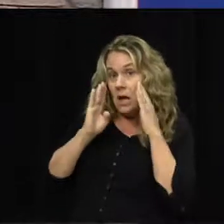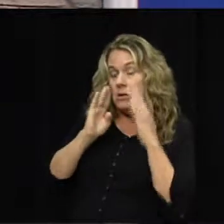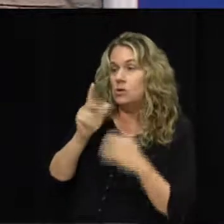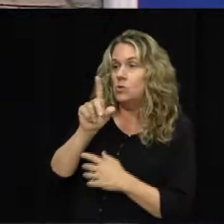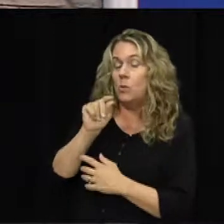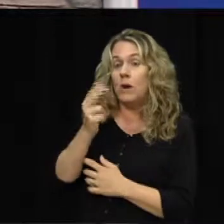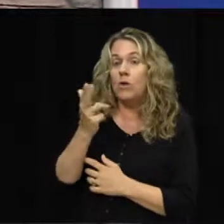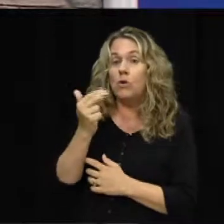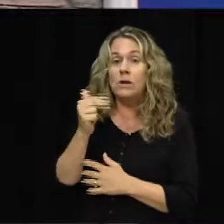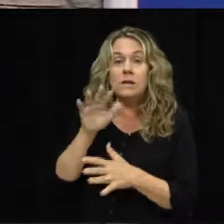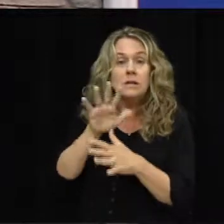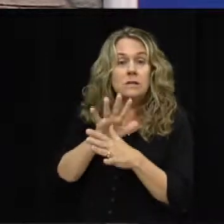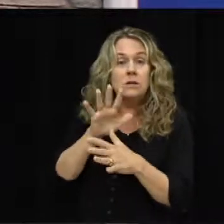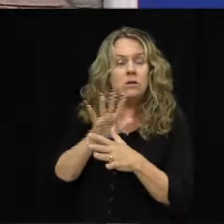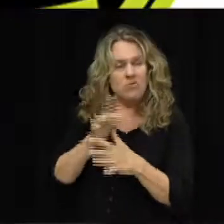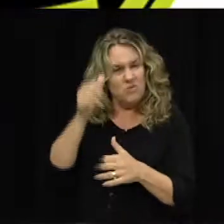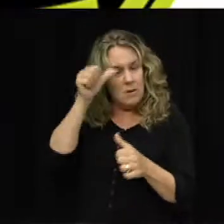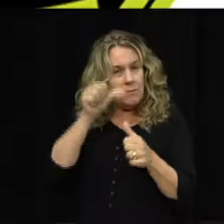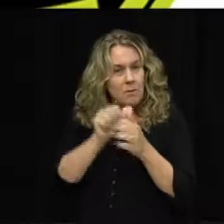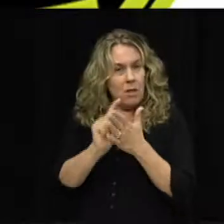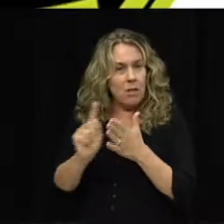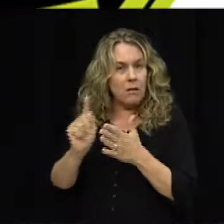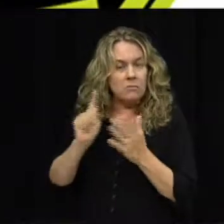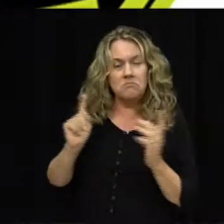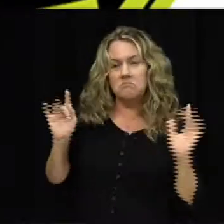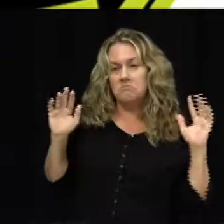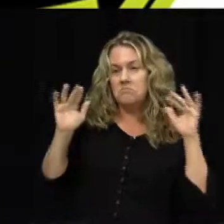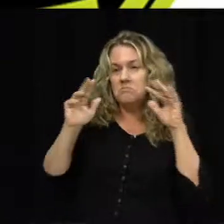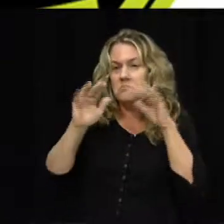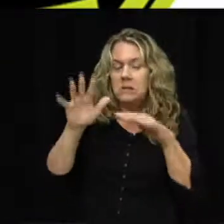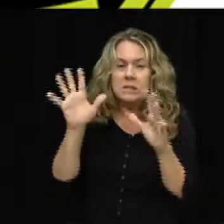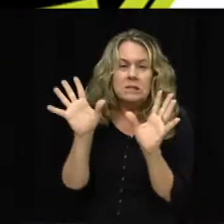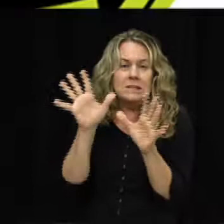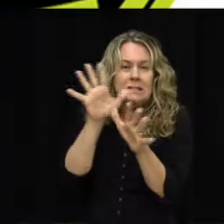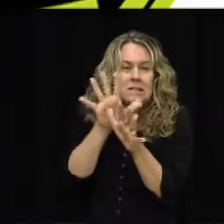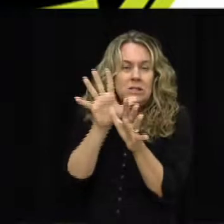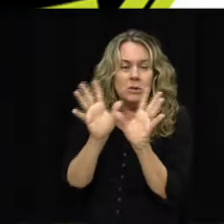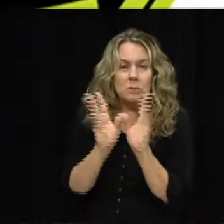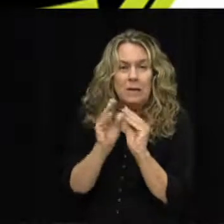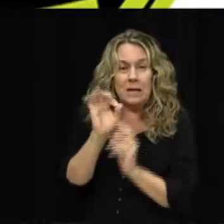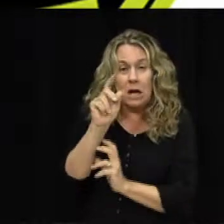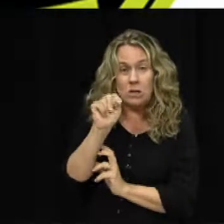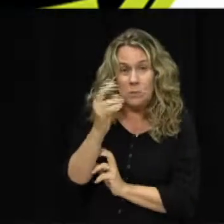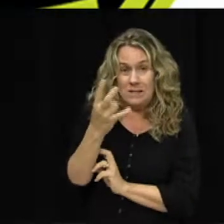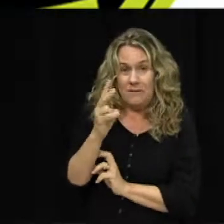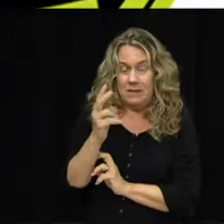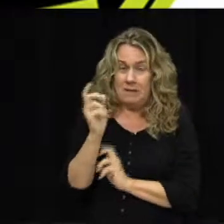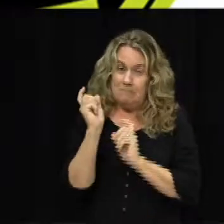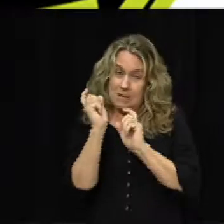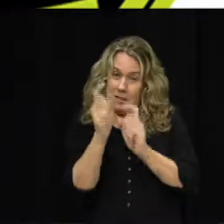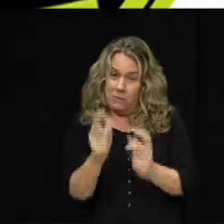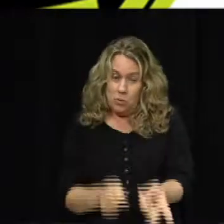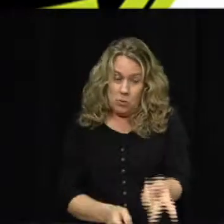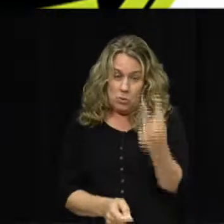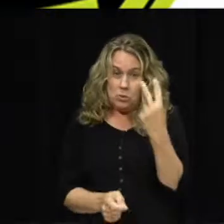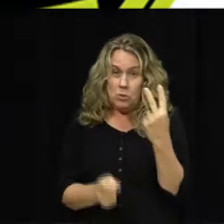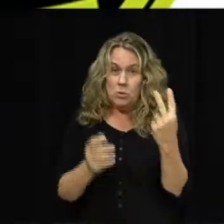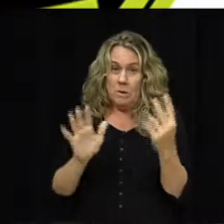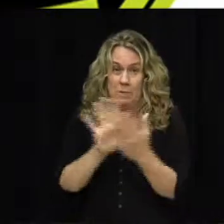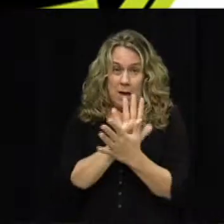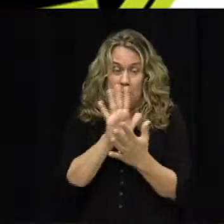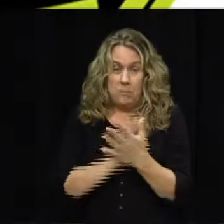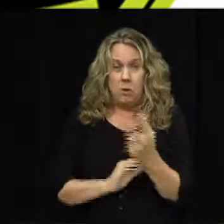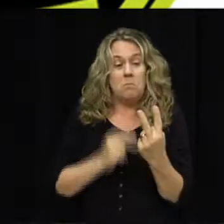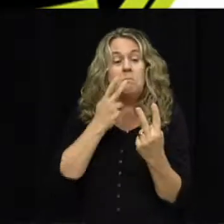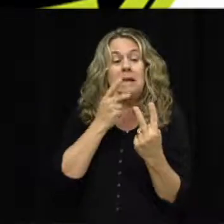Attention class of 2013, you attended a college-bound symposium on October 17th. You were given 2 papers, one